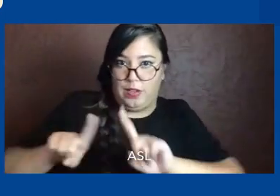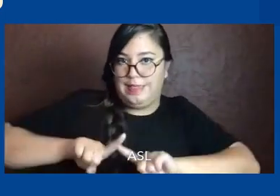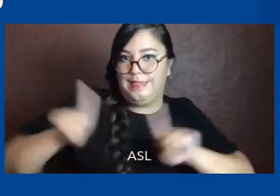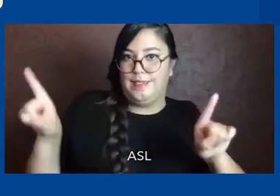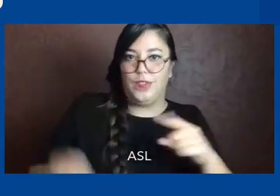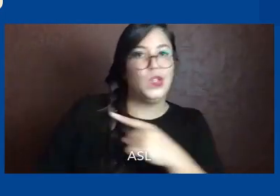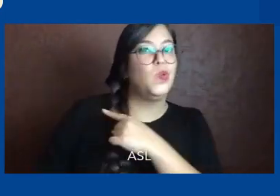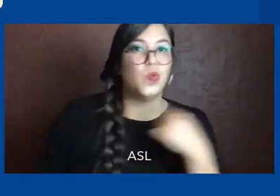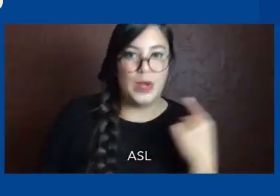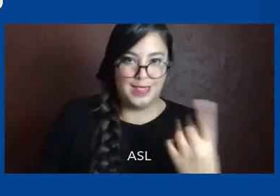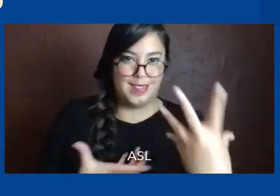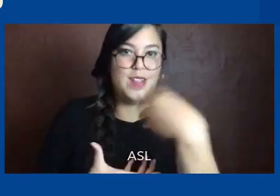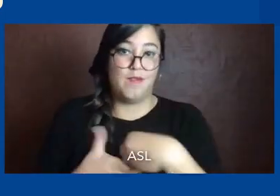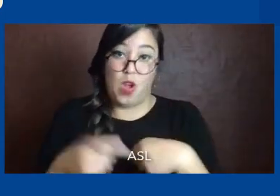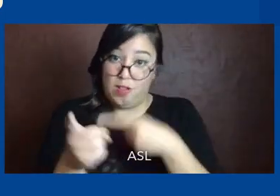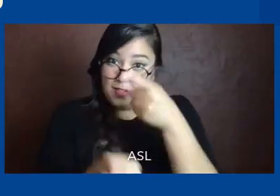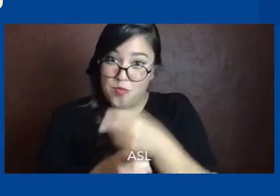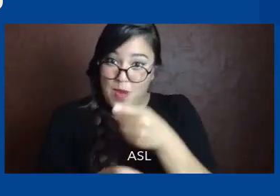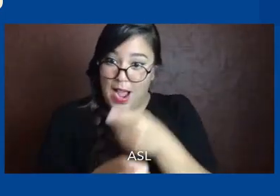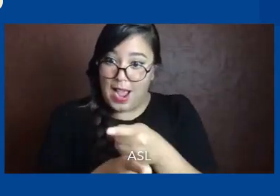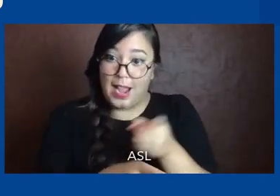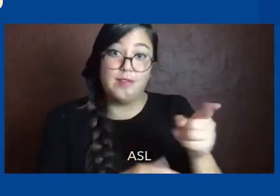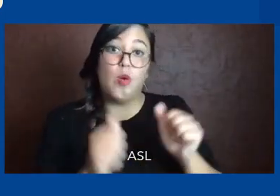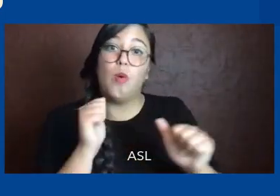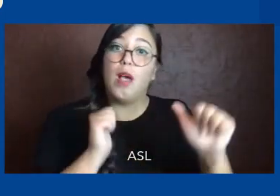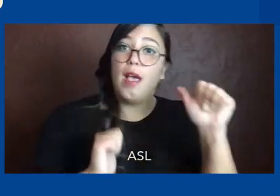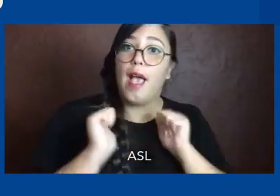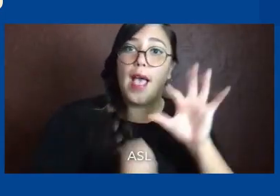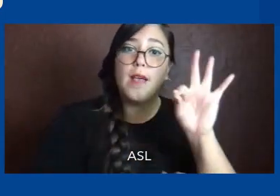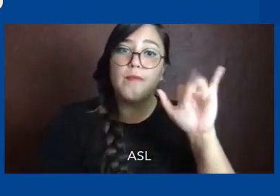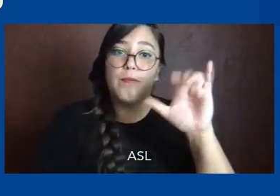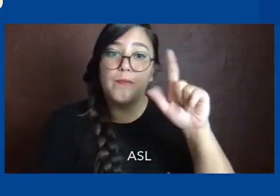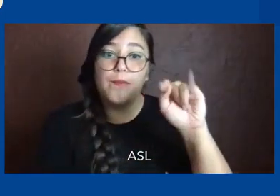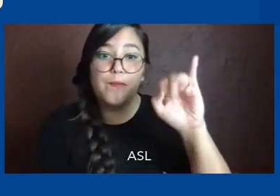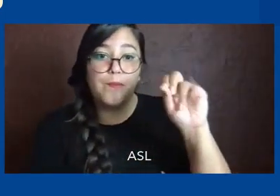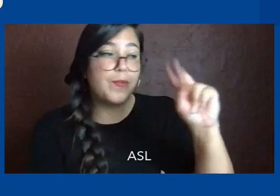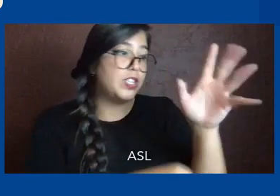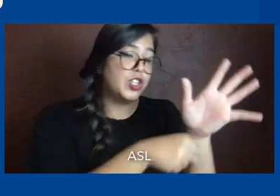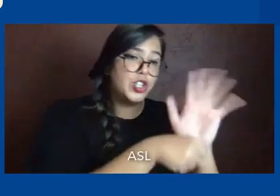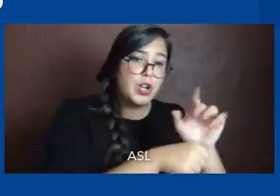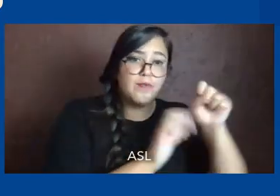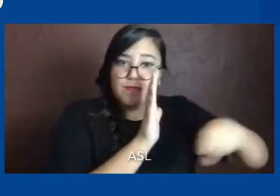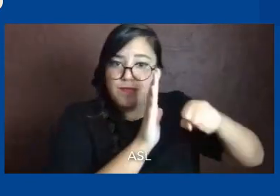Fiction filmmaking has so scaffolded by so many